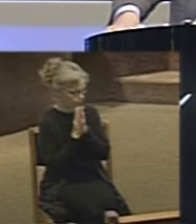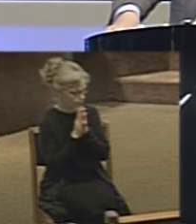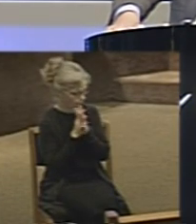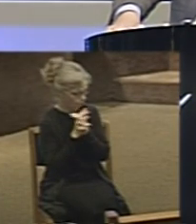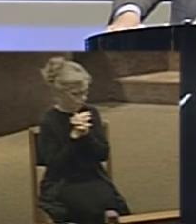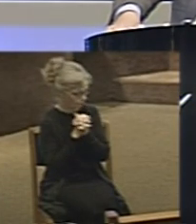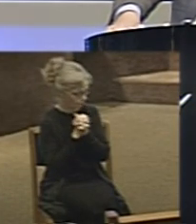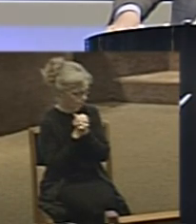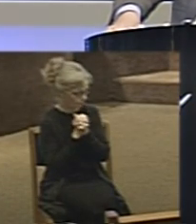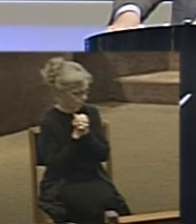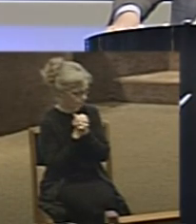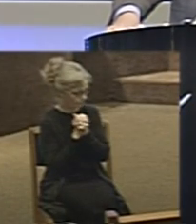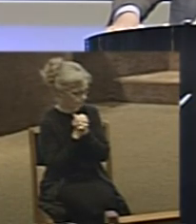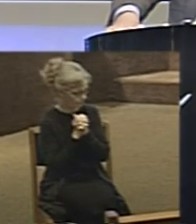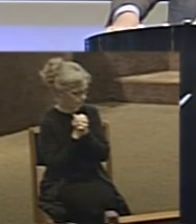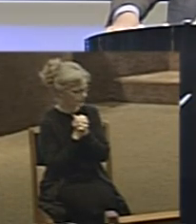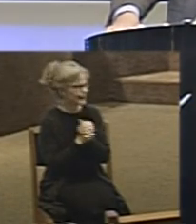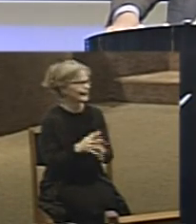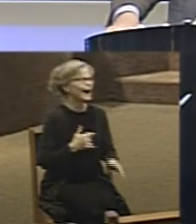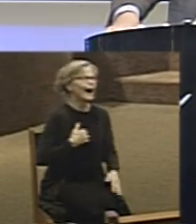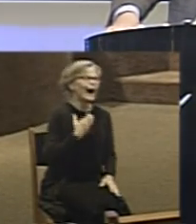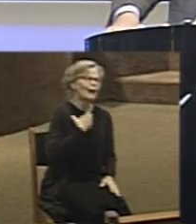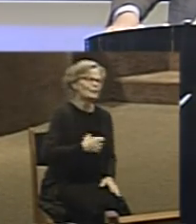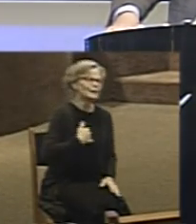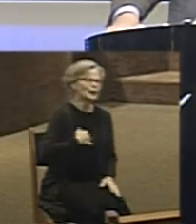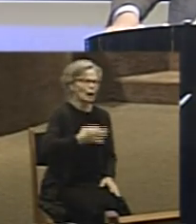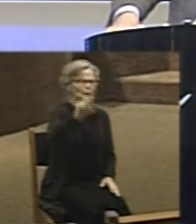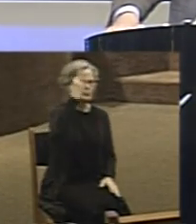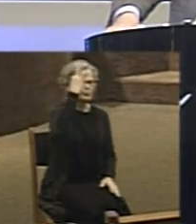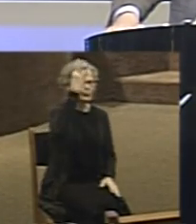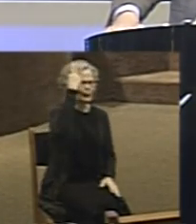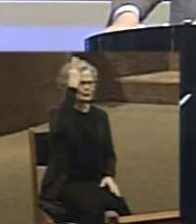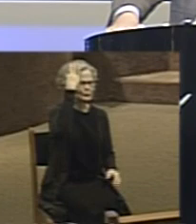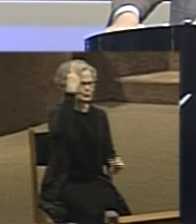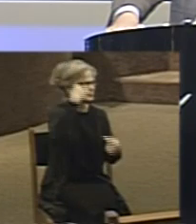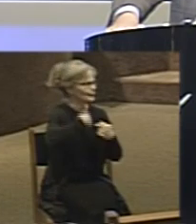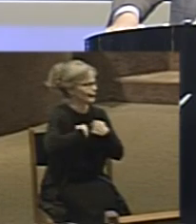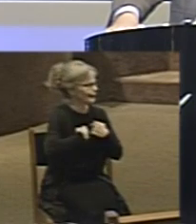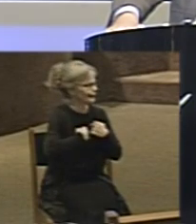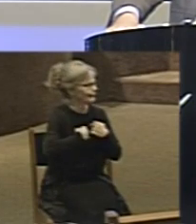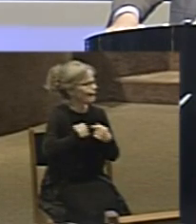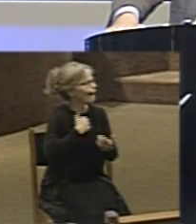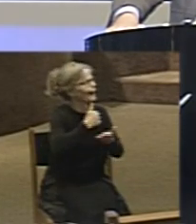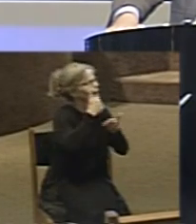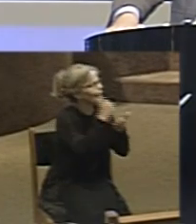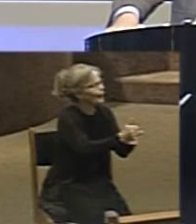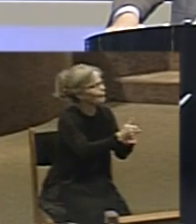I wish I got to preach to me, because I help people preach so much.